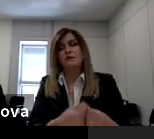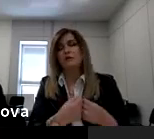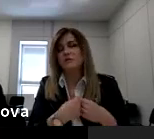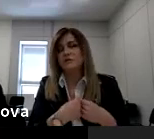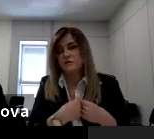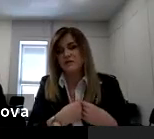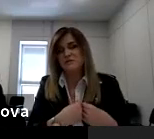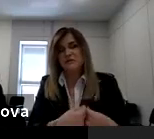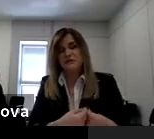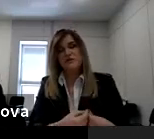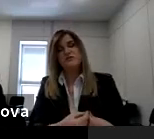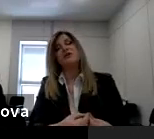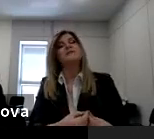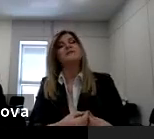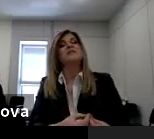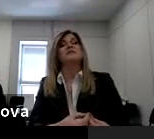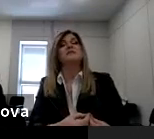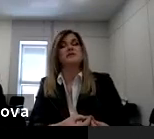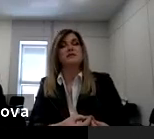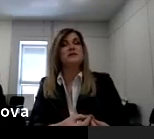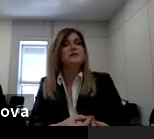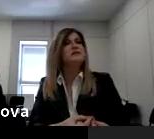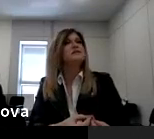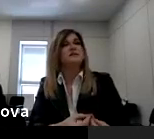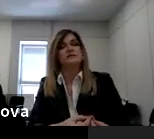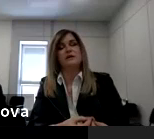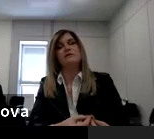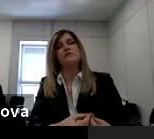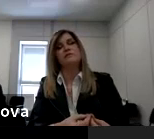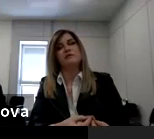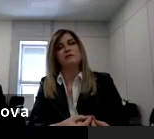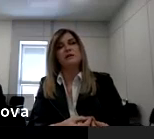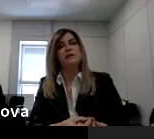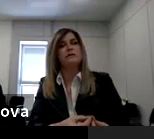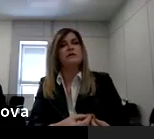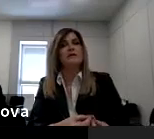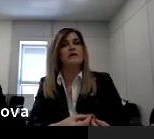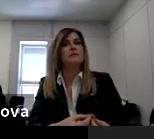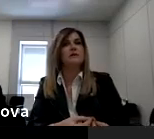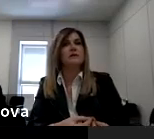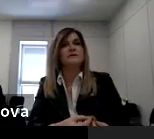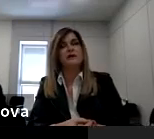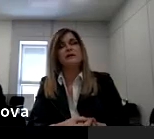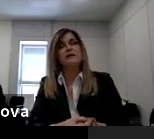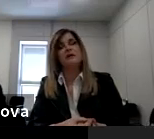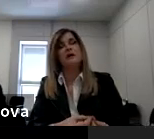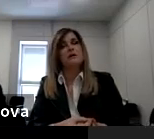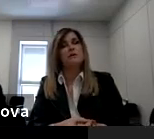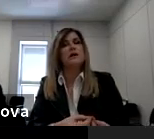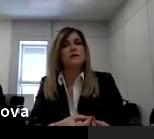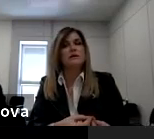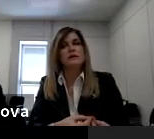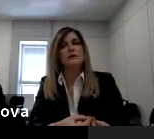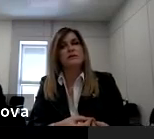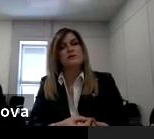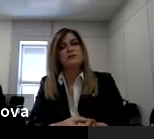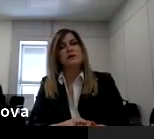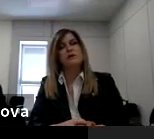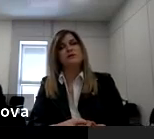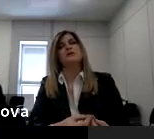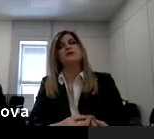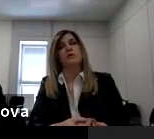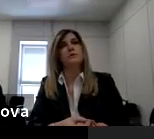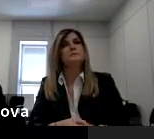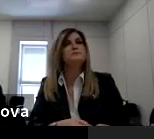we also, as a manufacturer, are not interested in this. That's why, from the very beginning, we think about lifespan like